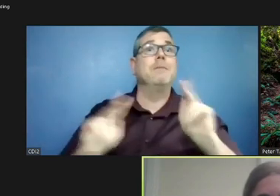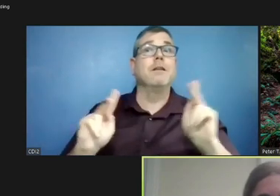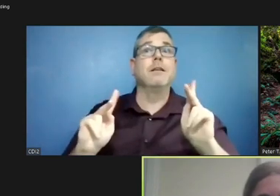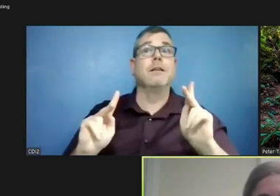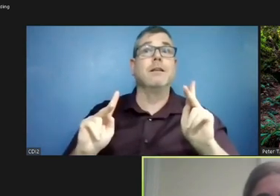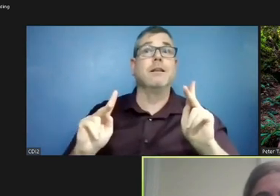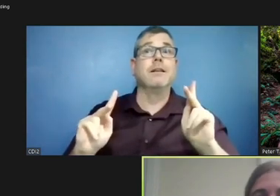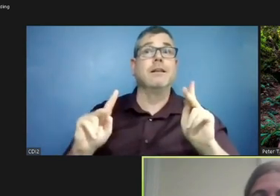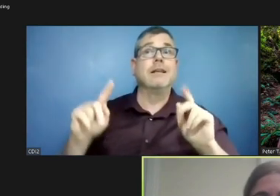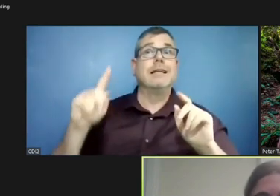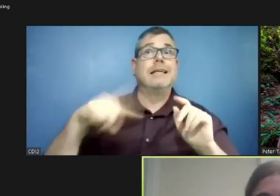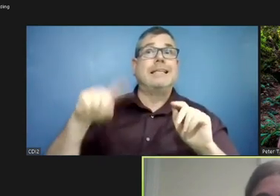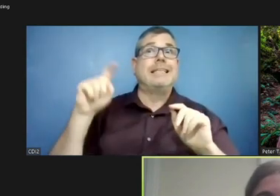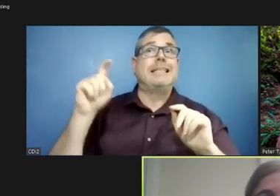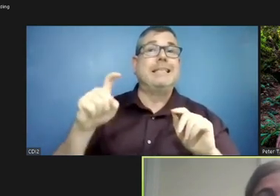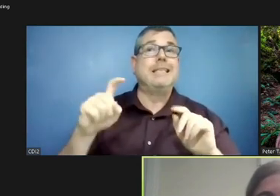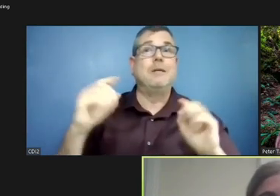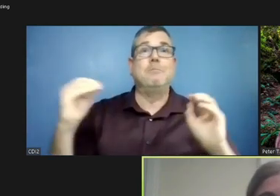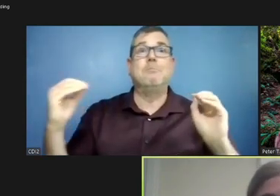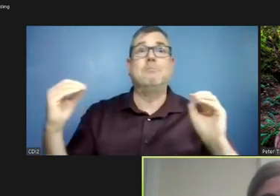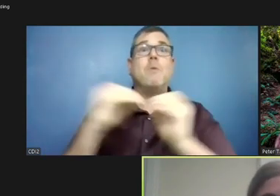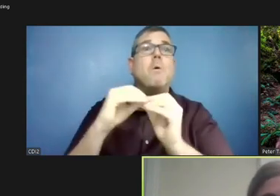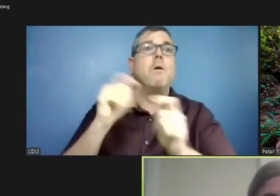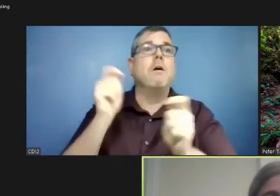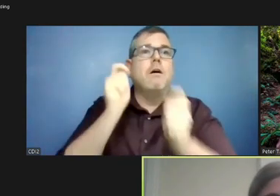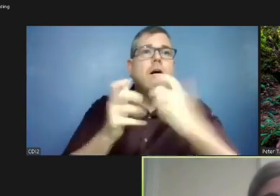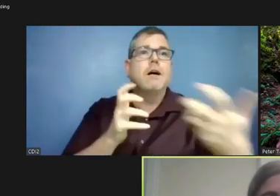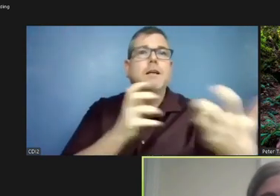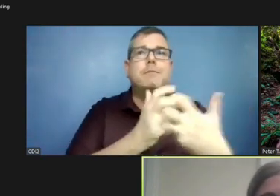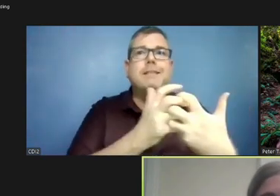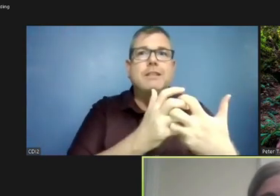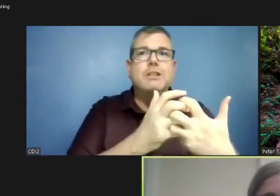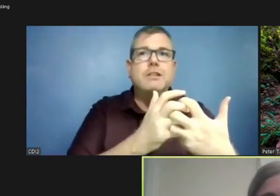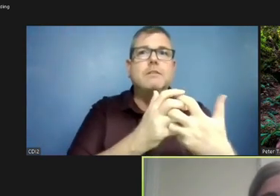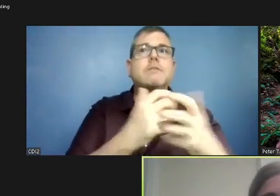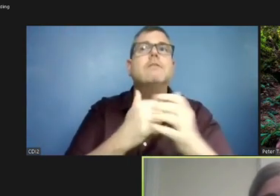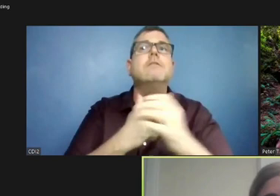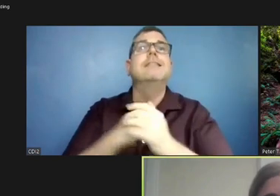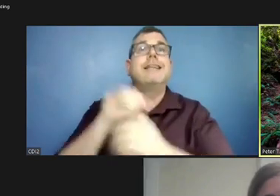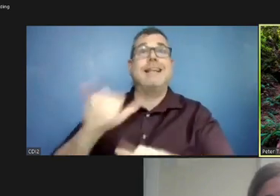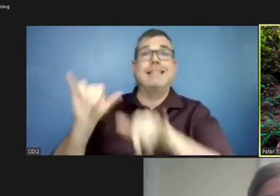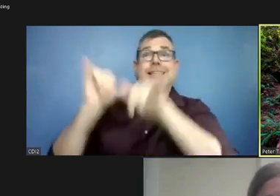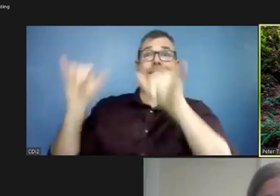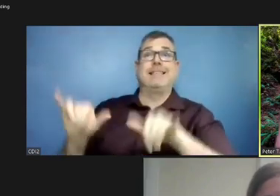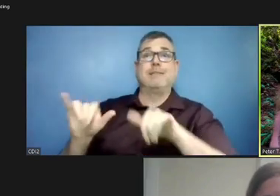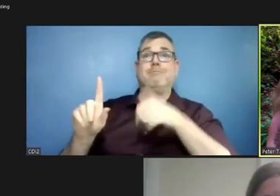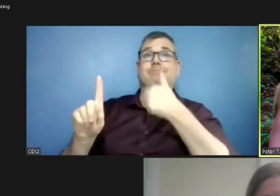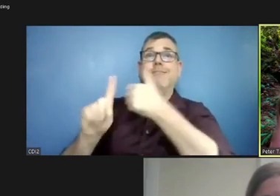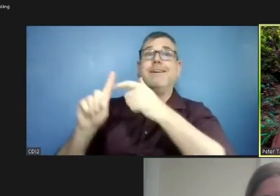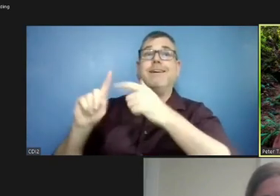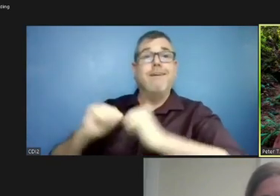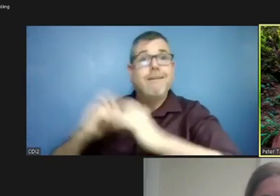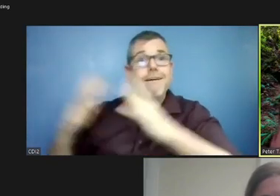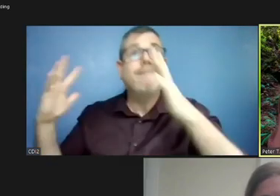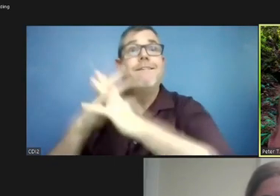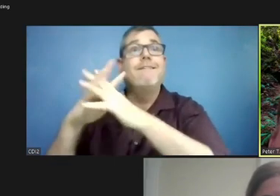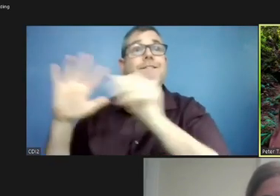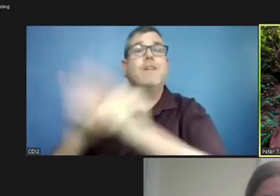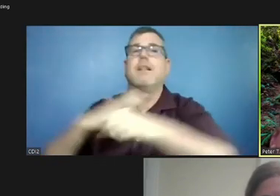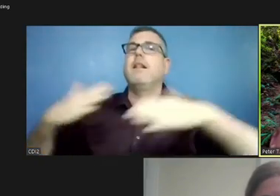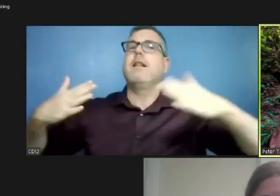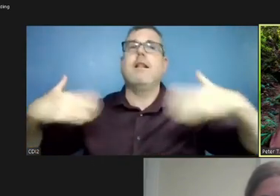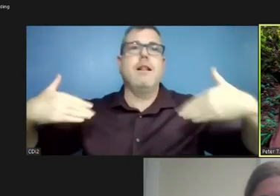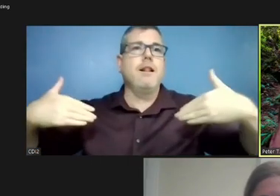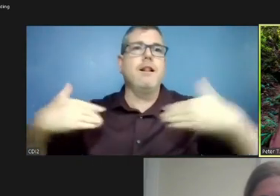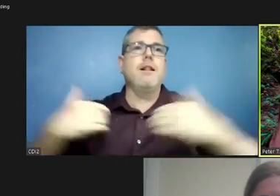when they arrive on site, but that system is not ready yet to be deployed. Okay, thank you. And I'm just